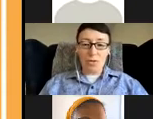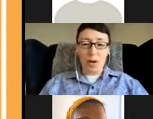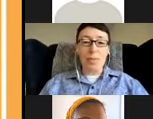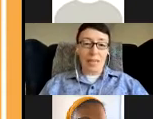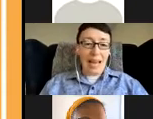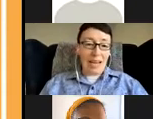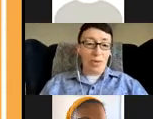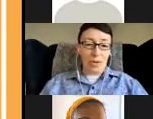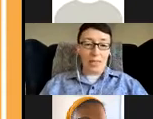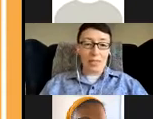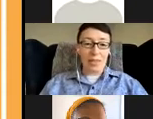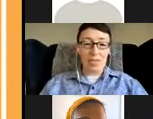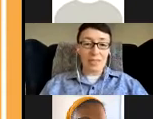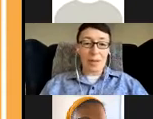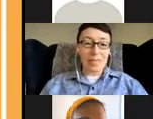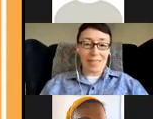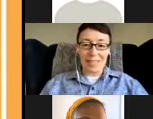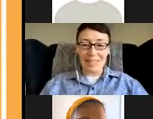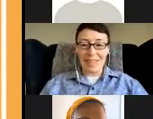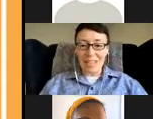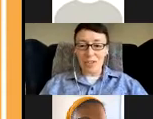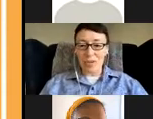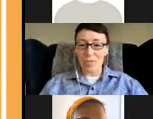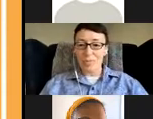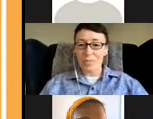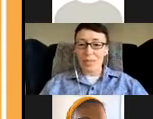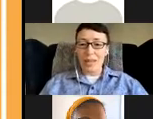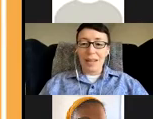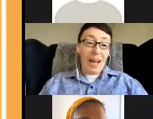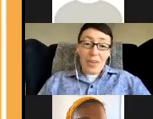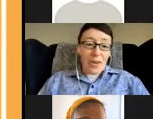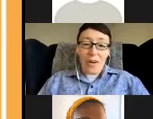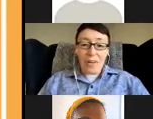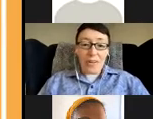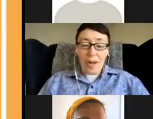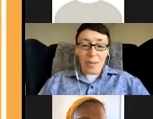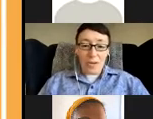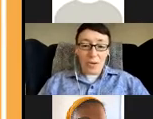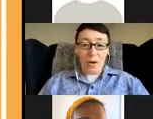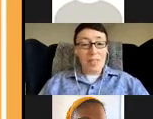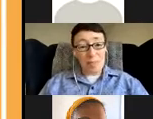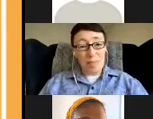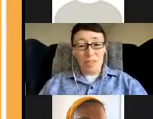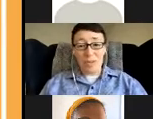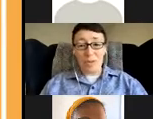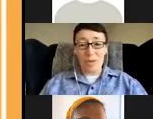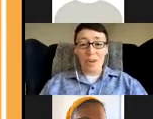removed from the categories of substances at issue. alcohol could not be ignored, especially with regard to